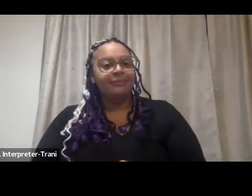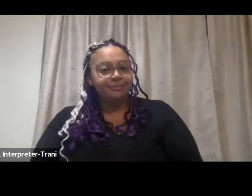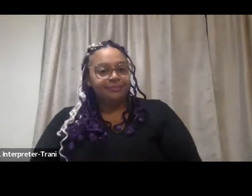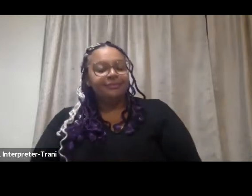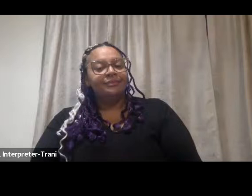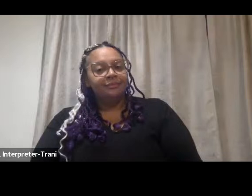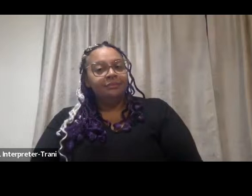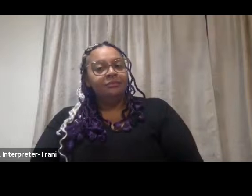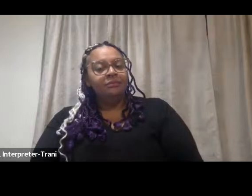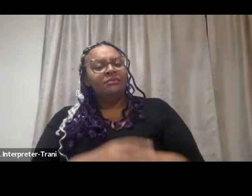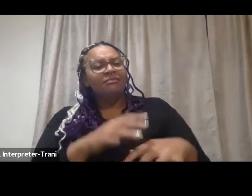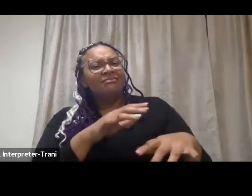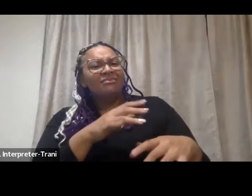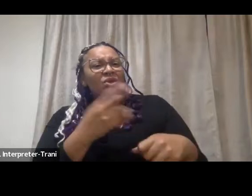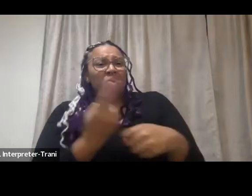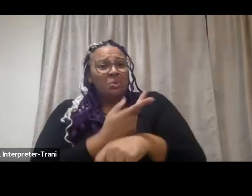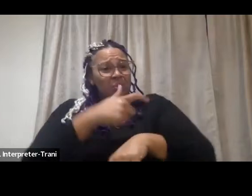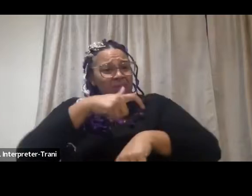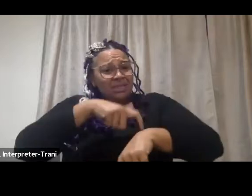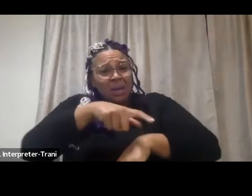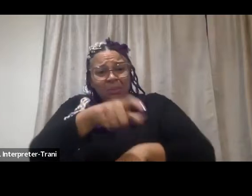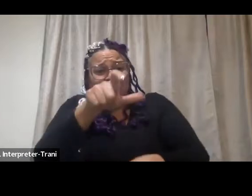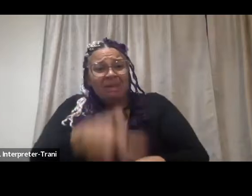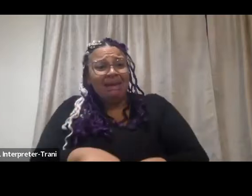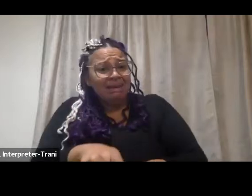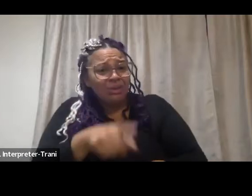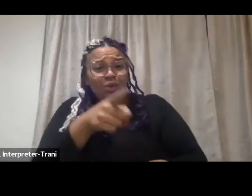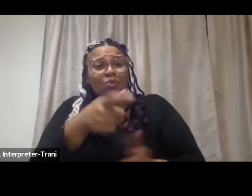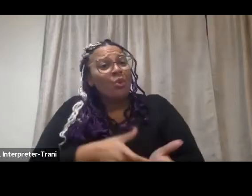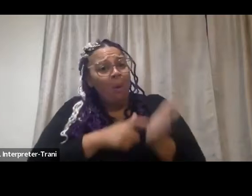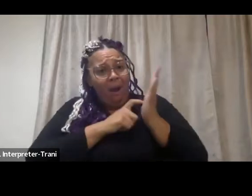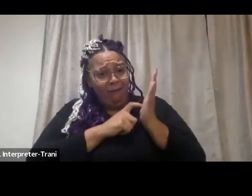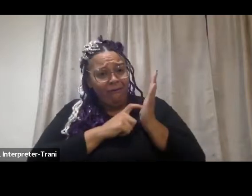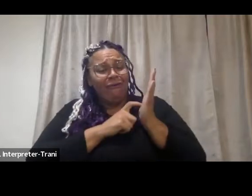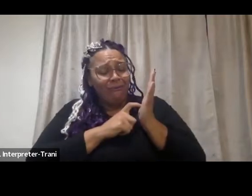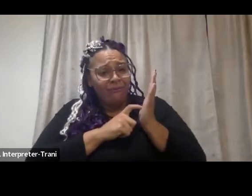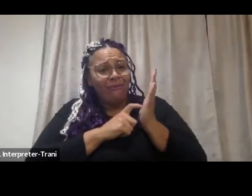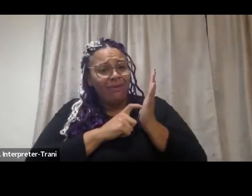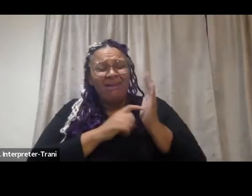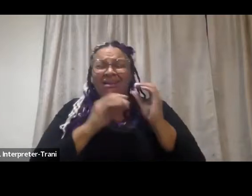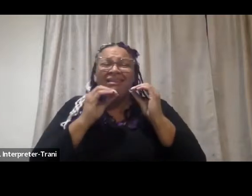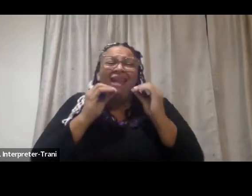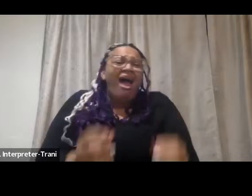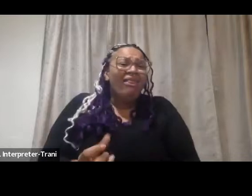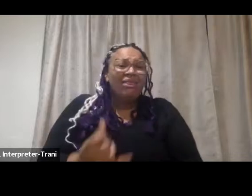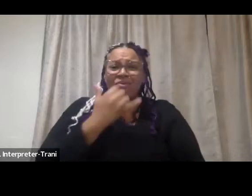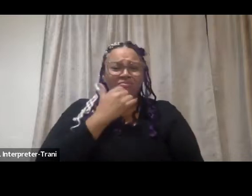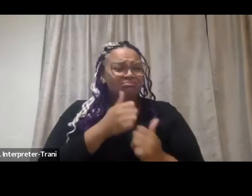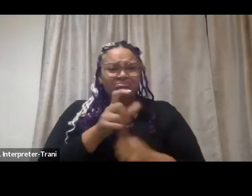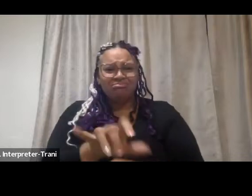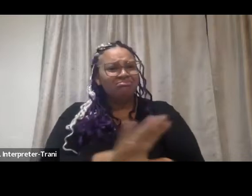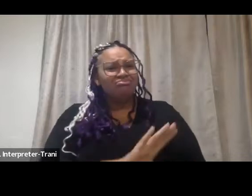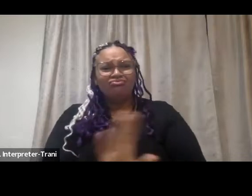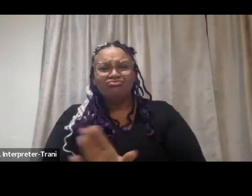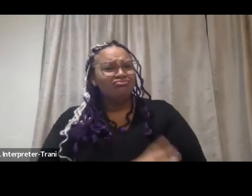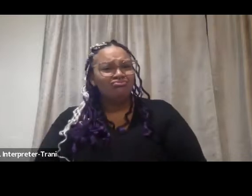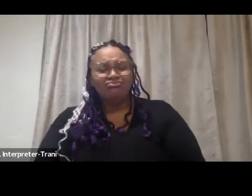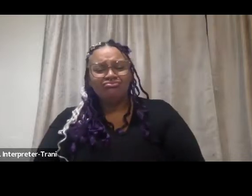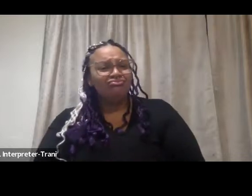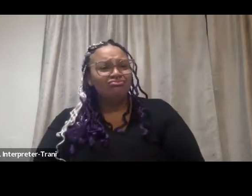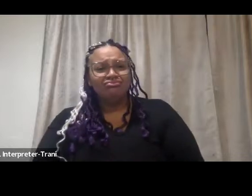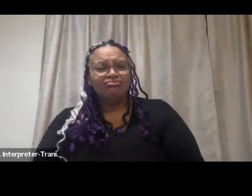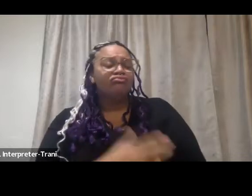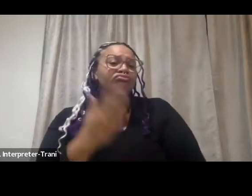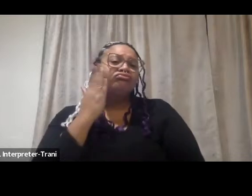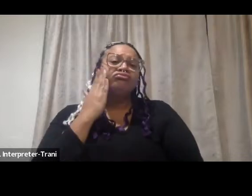Take the time you need. There's nothing wrong with that. I know a lot of